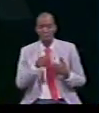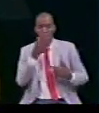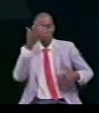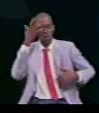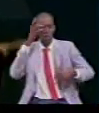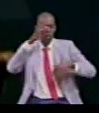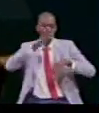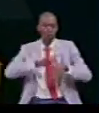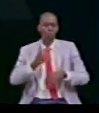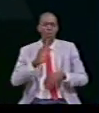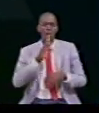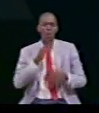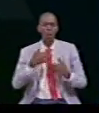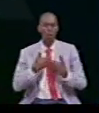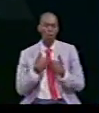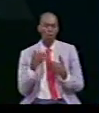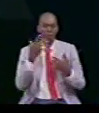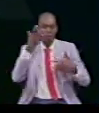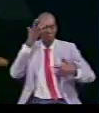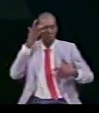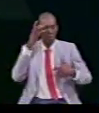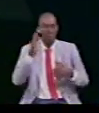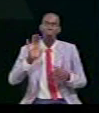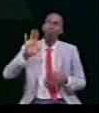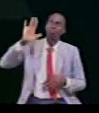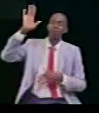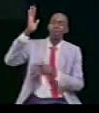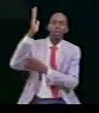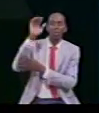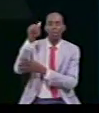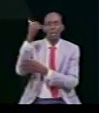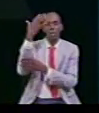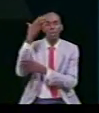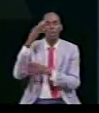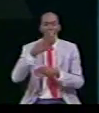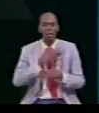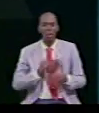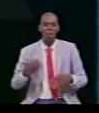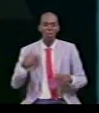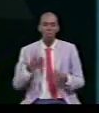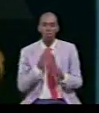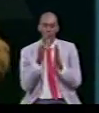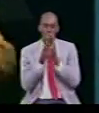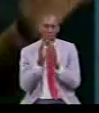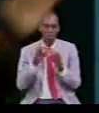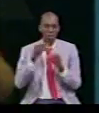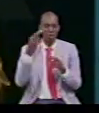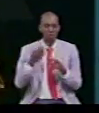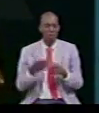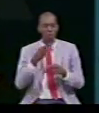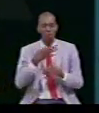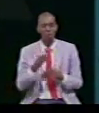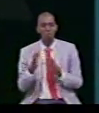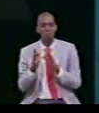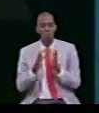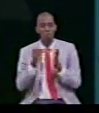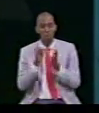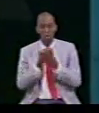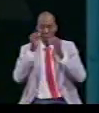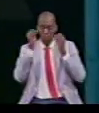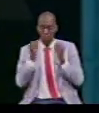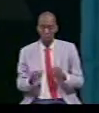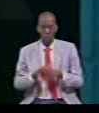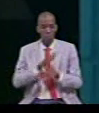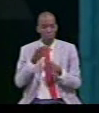raise up the hand, and we mention the name of Jesus, and the mighty, powerful name of Jesus will clear